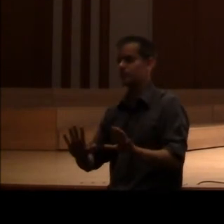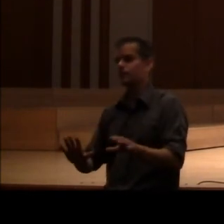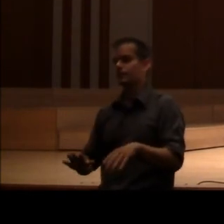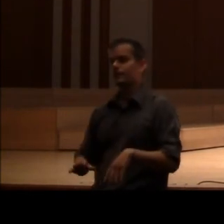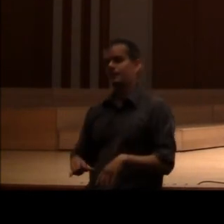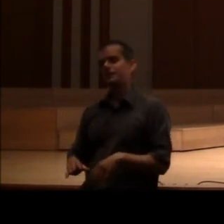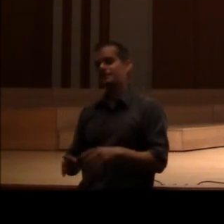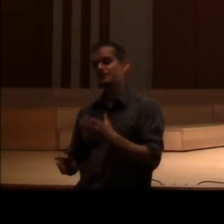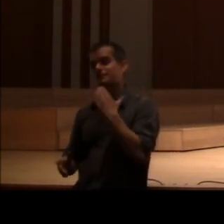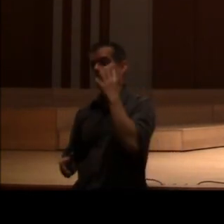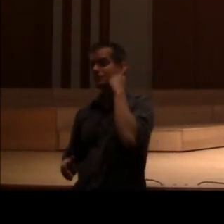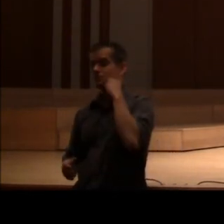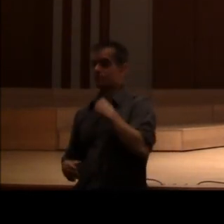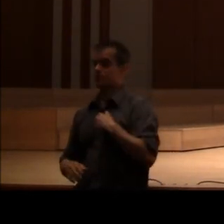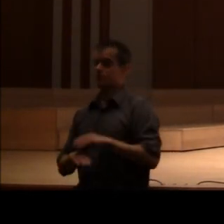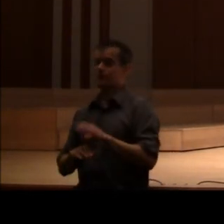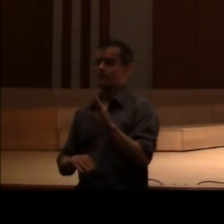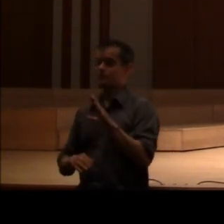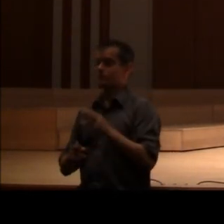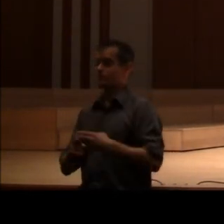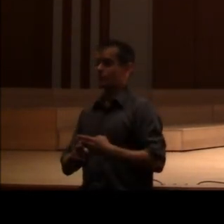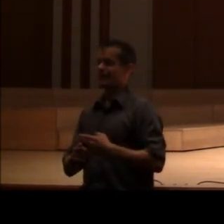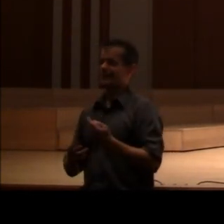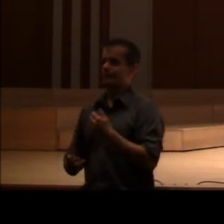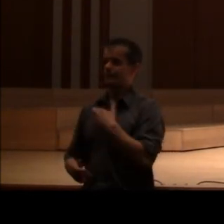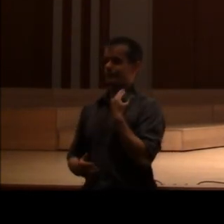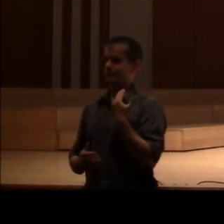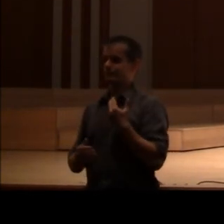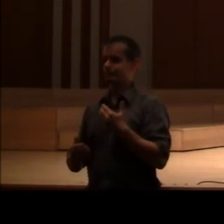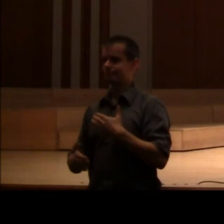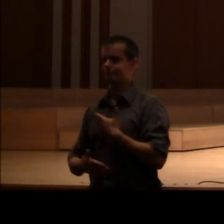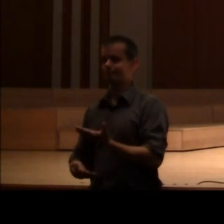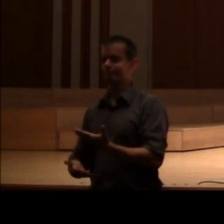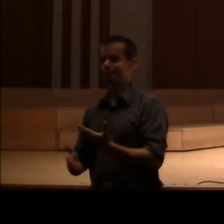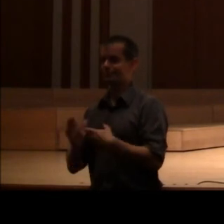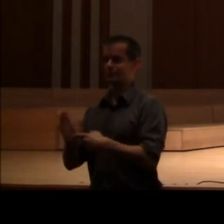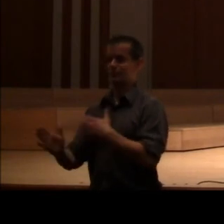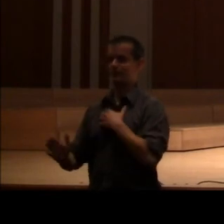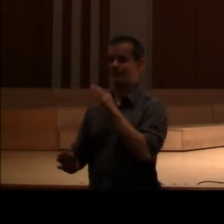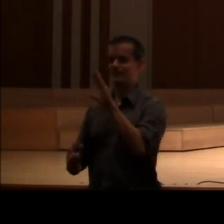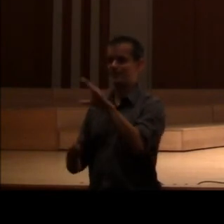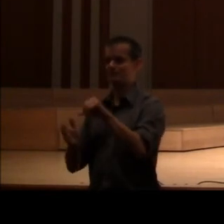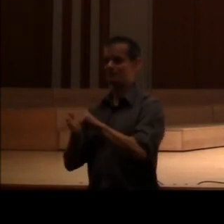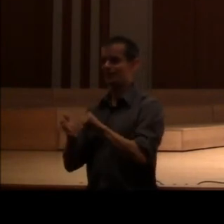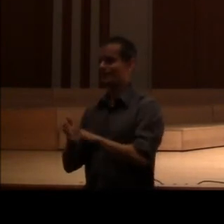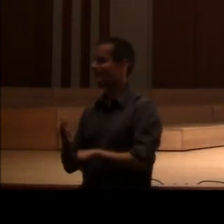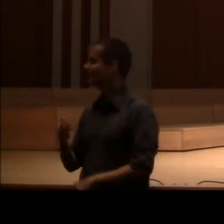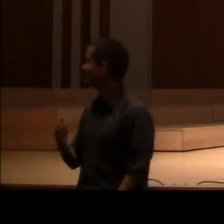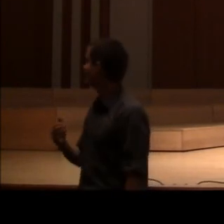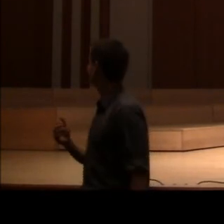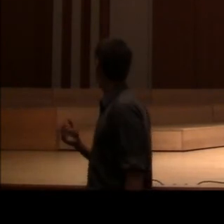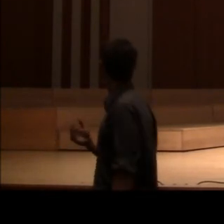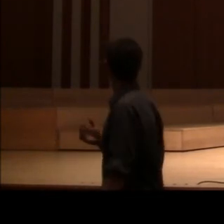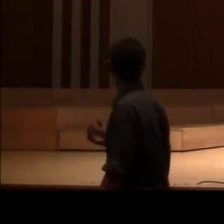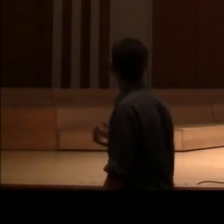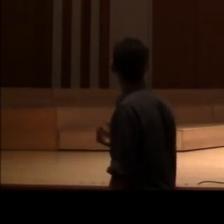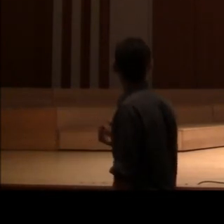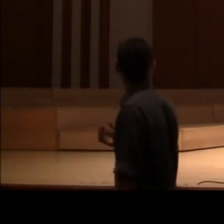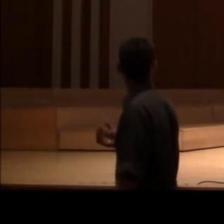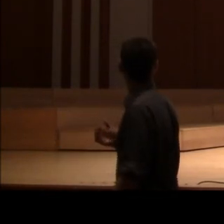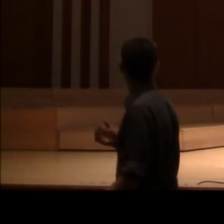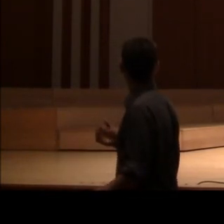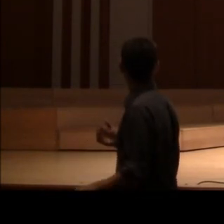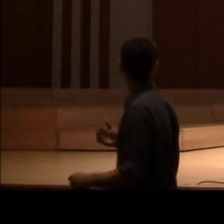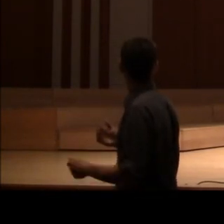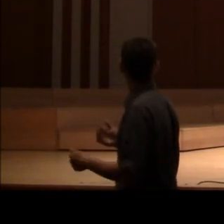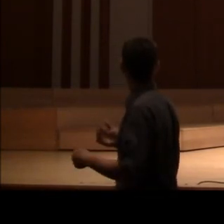little while, and I'm going to maybe take a bit of a risk here and bring you to my Facebook page. So if there's any objectionable content in my